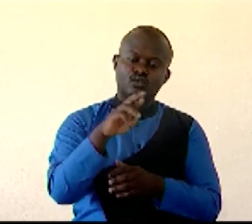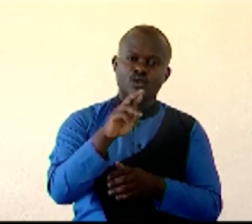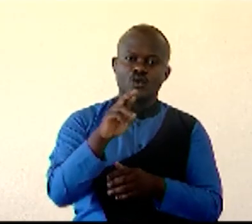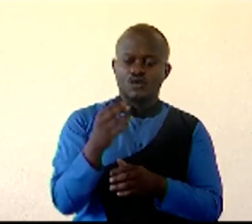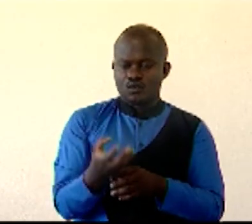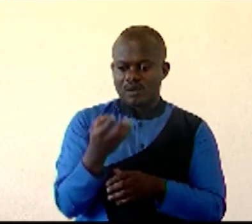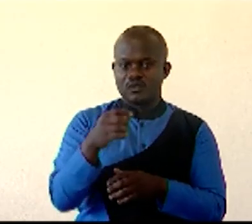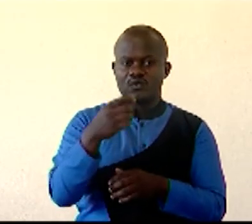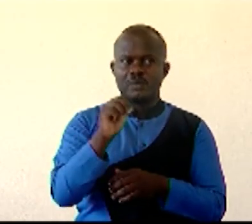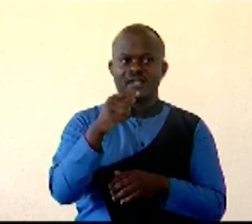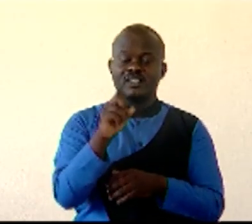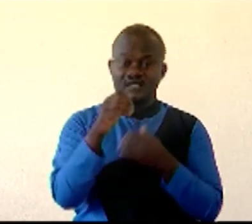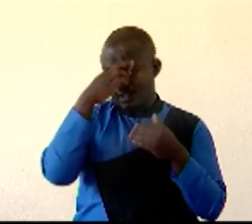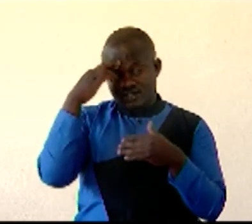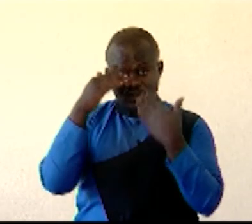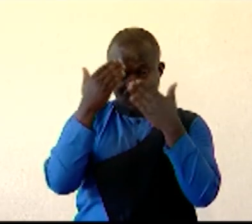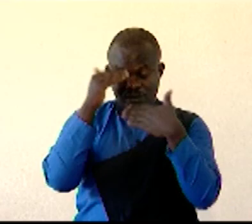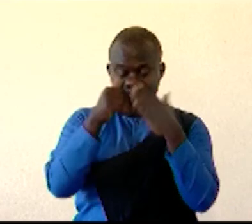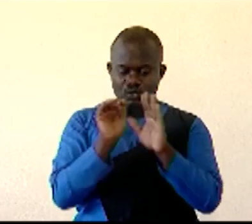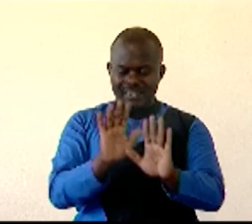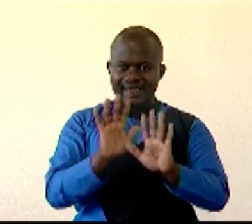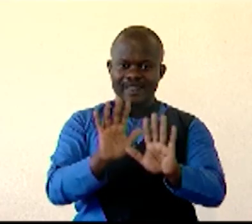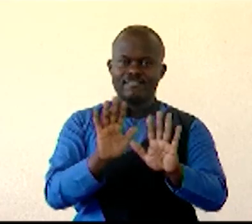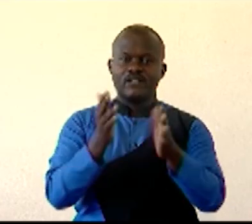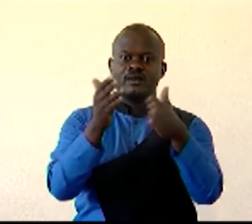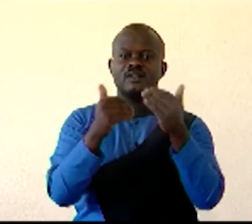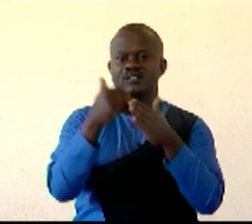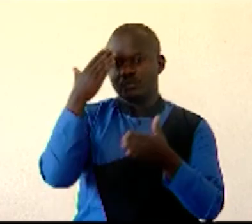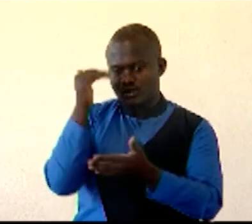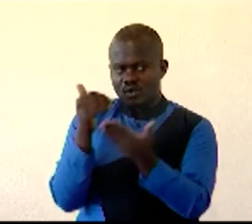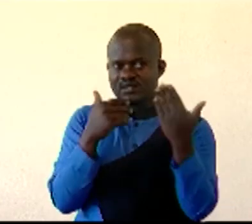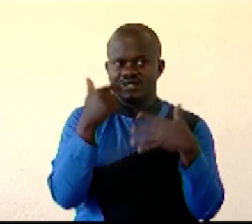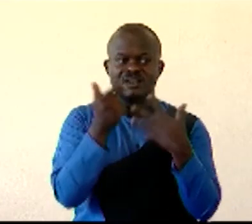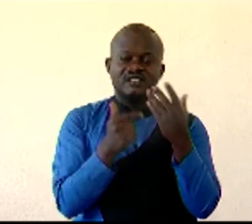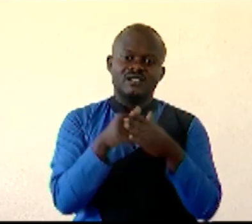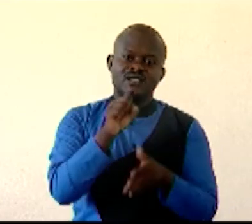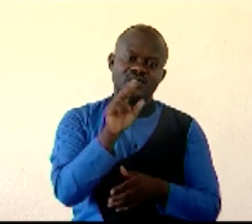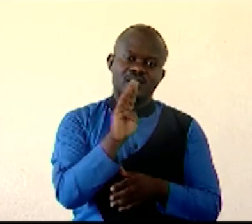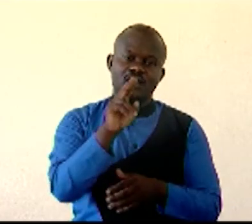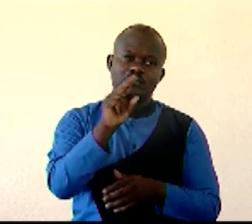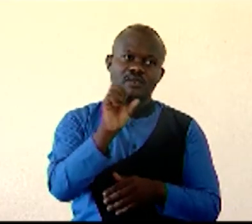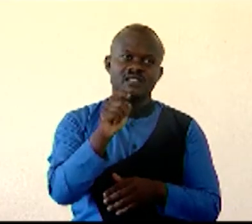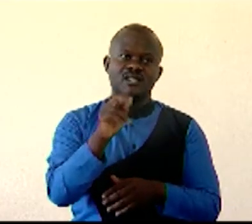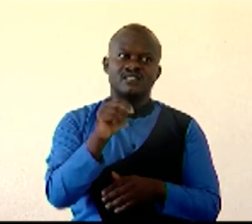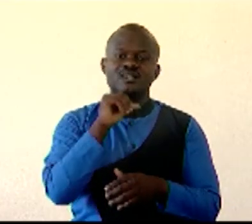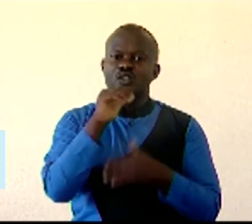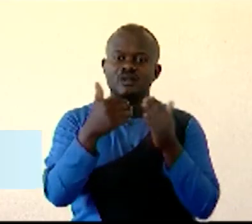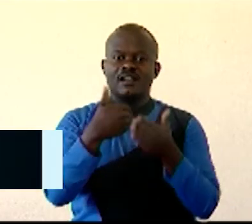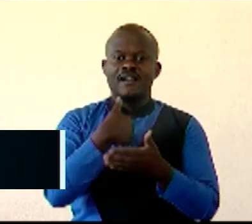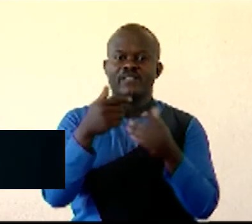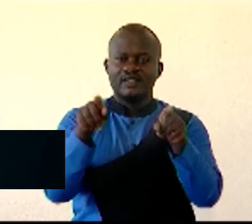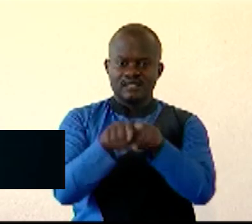But the reason why we have to be very careful here is because these substances do not have the